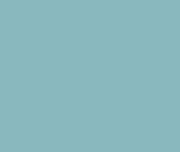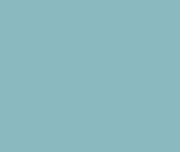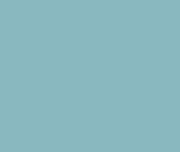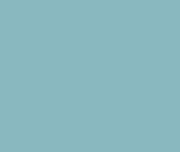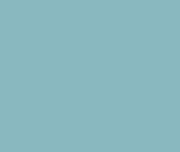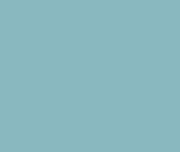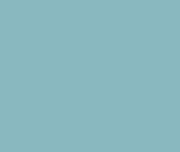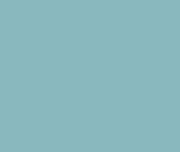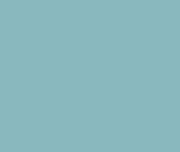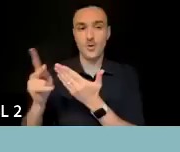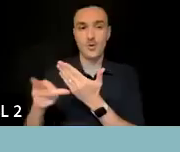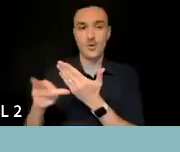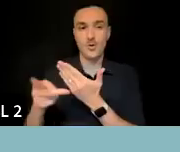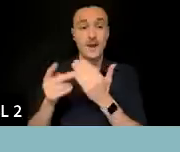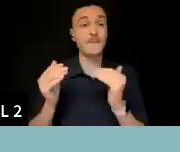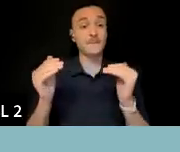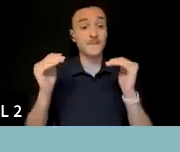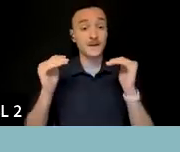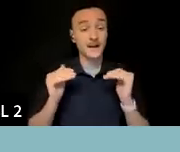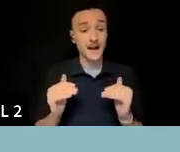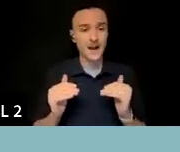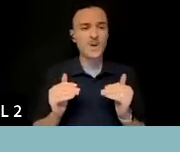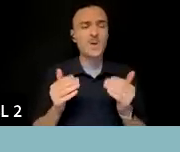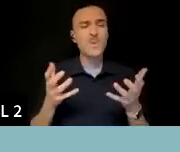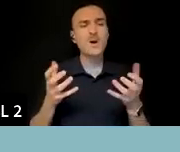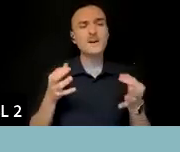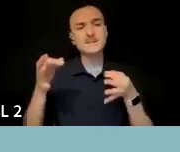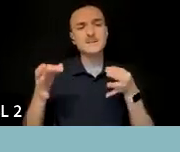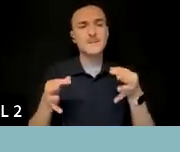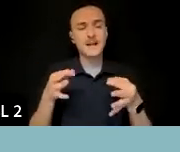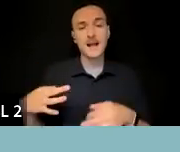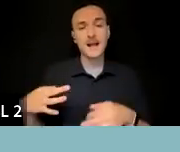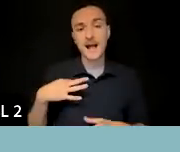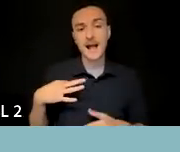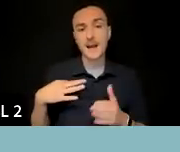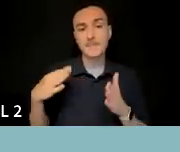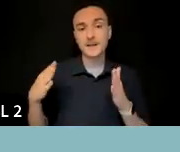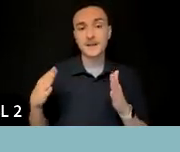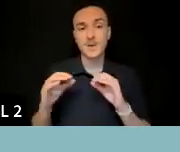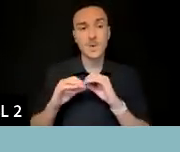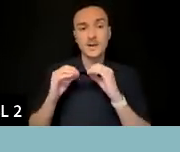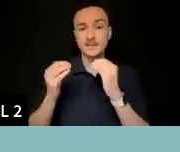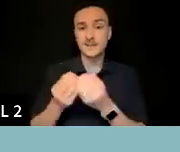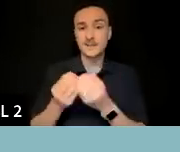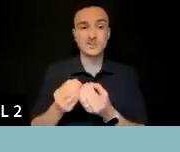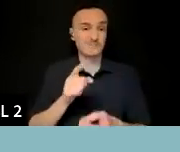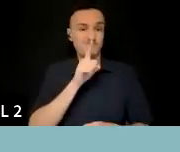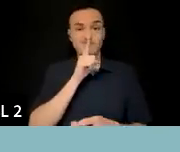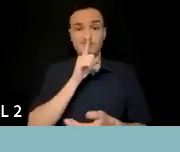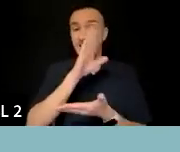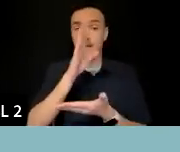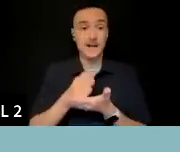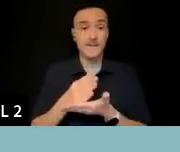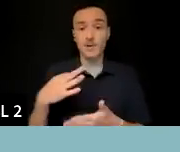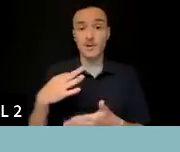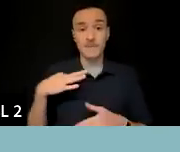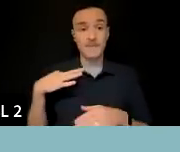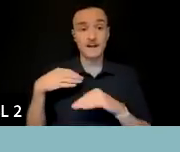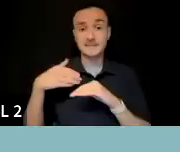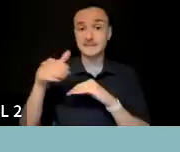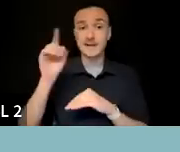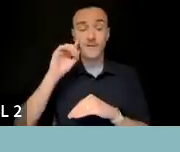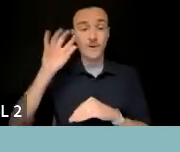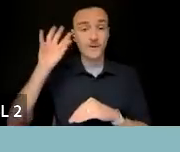Now, let's talk briefly about applicant organizations that have never applied for federal funding before and what's needed to get